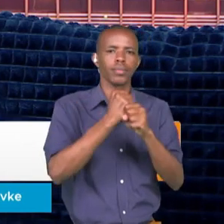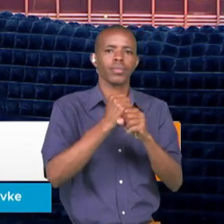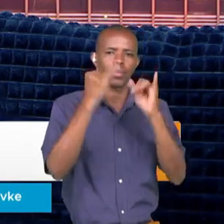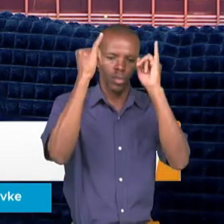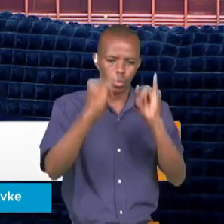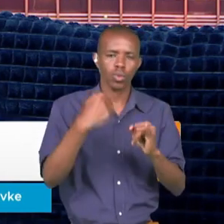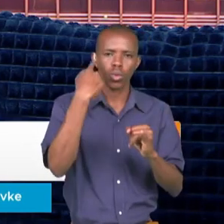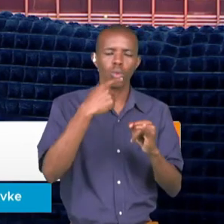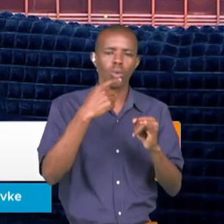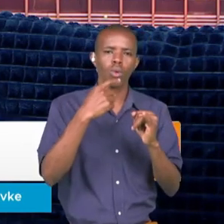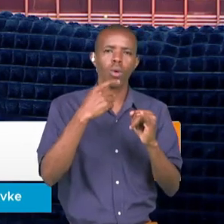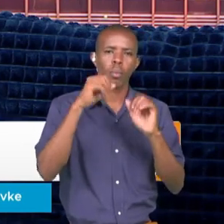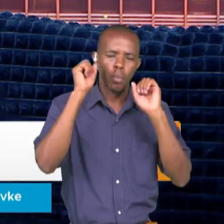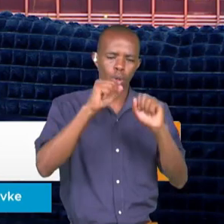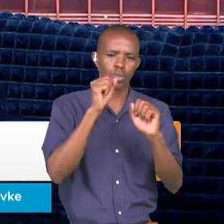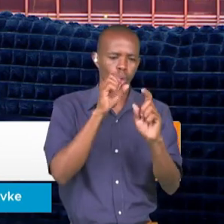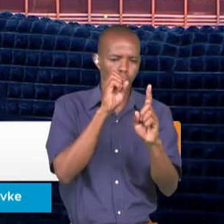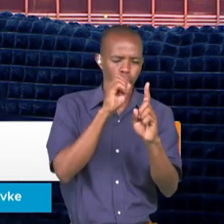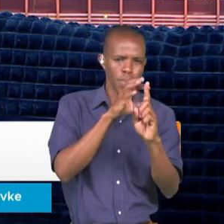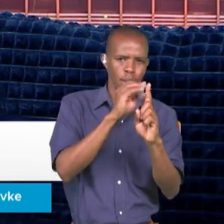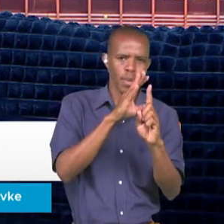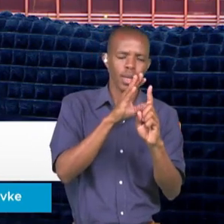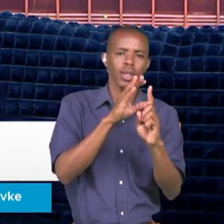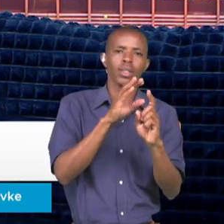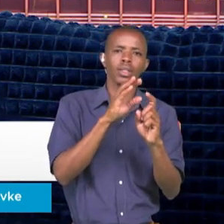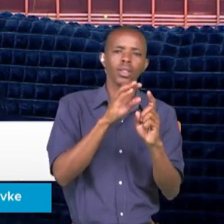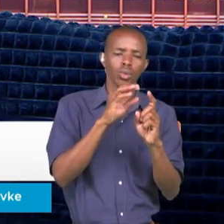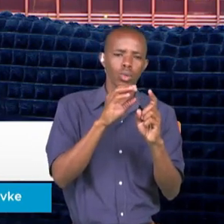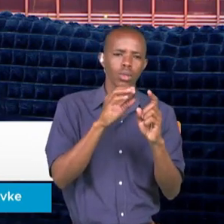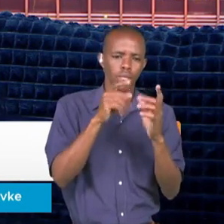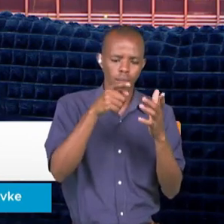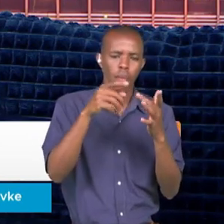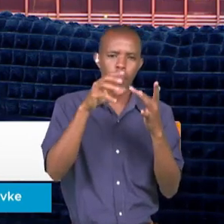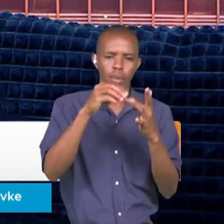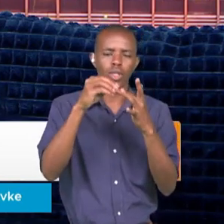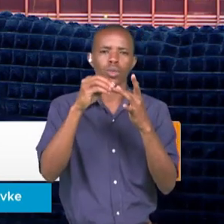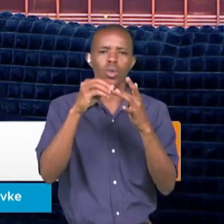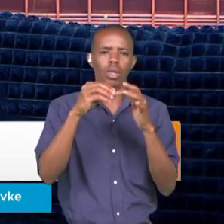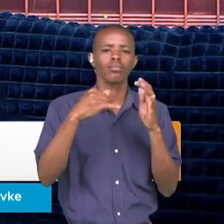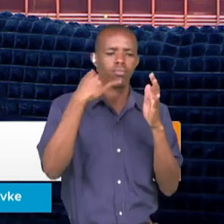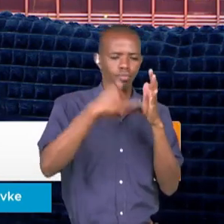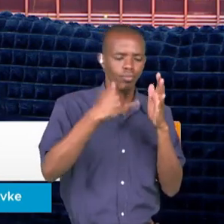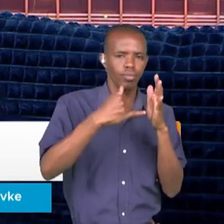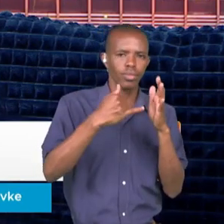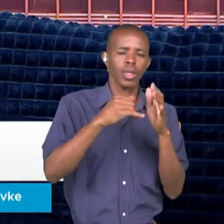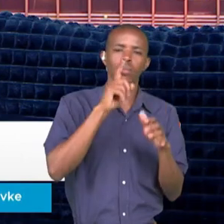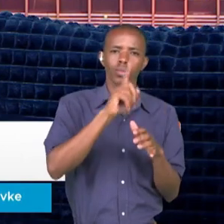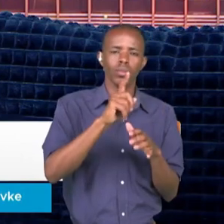they can mold so that they can now fit into that particular industry. Interesting. I'm